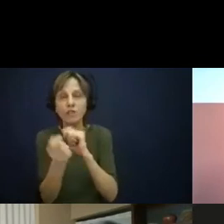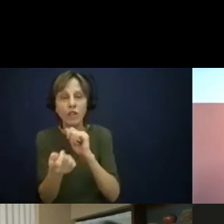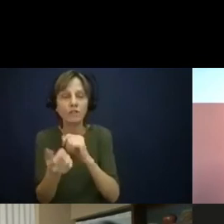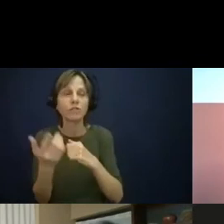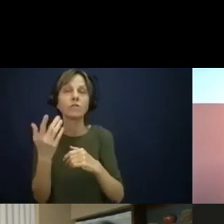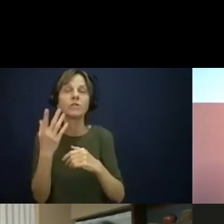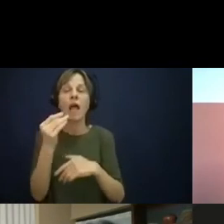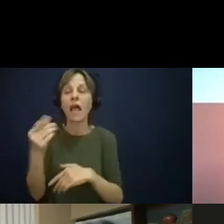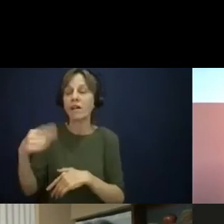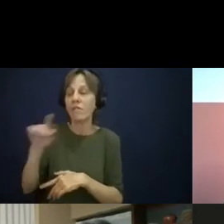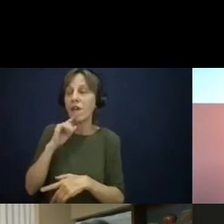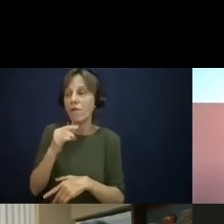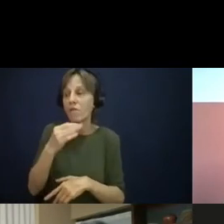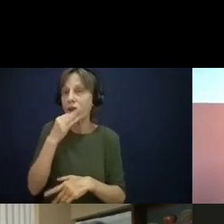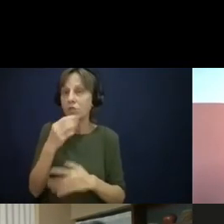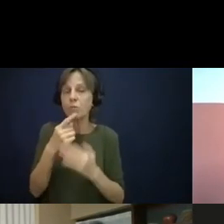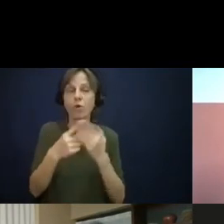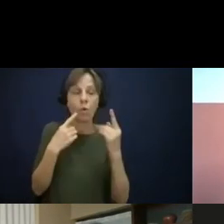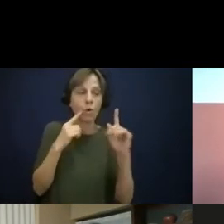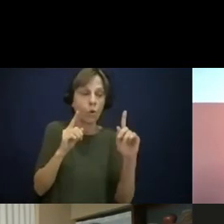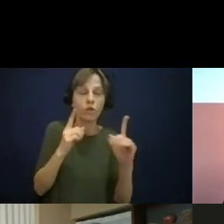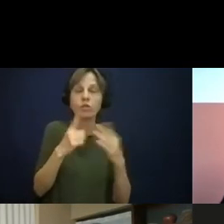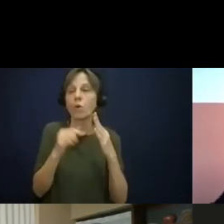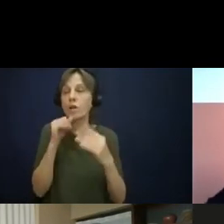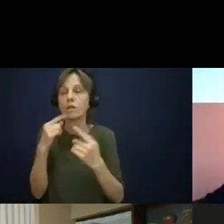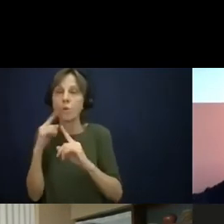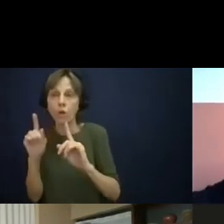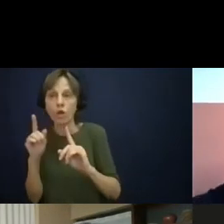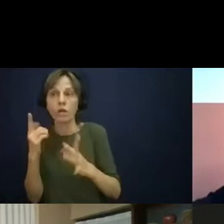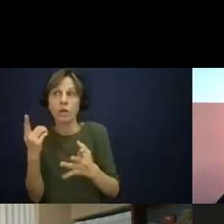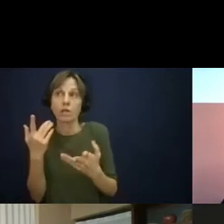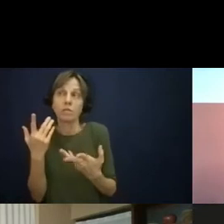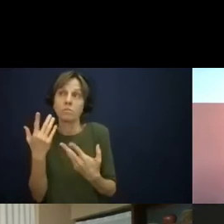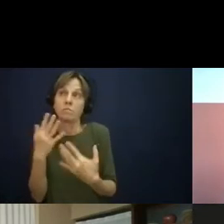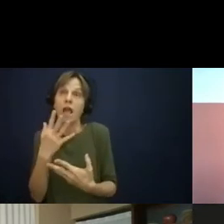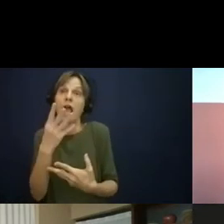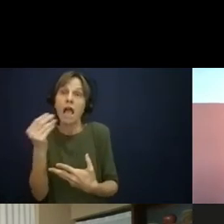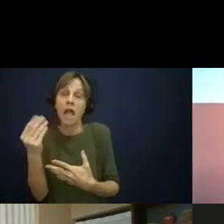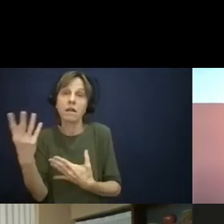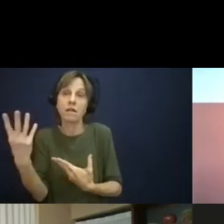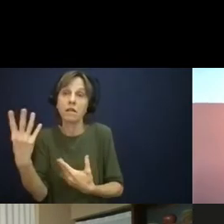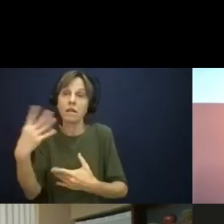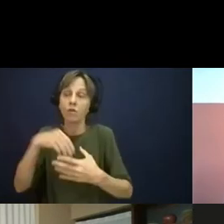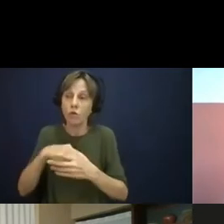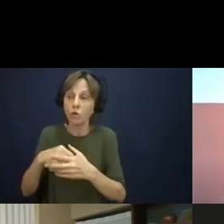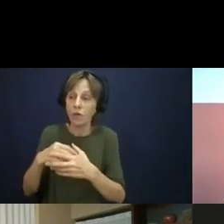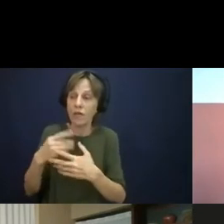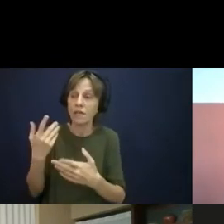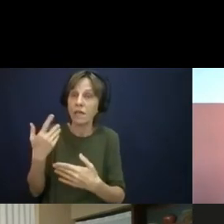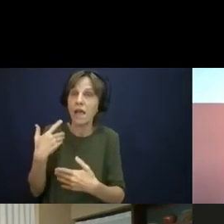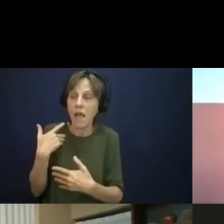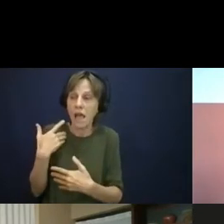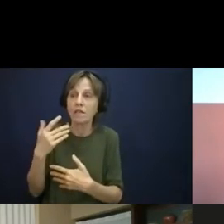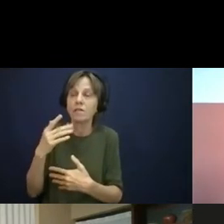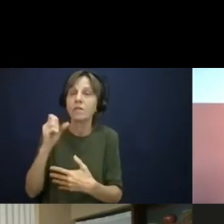works well and what doesn't work well for them, including including them has social justice implications. And so